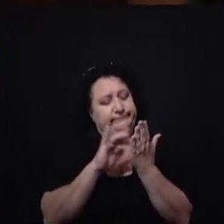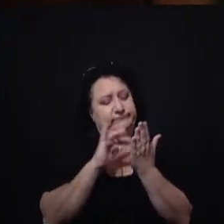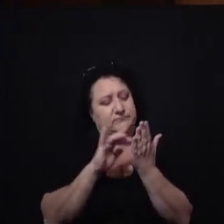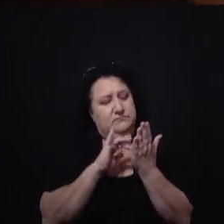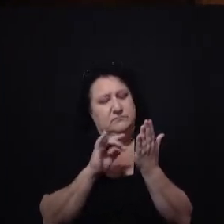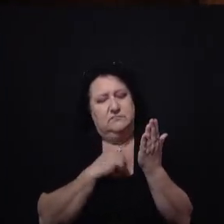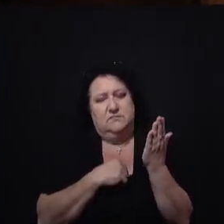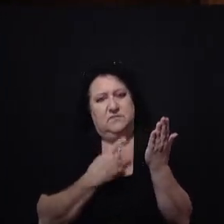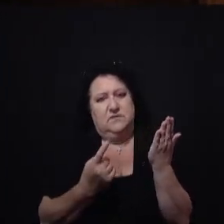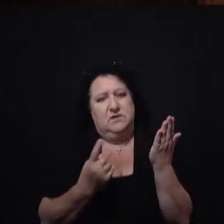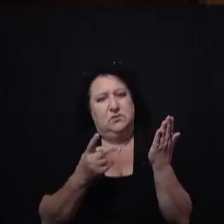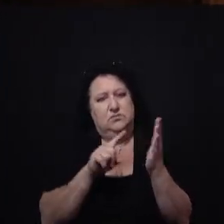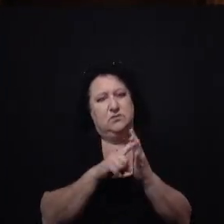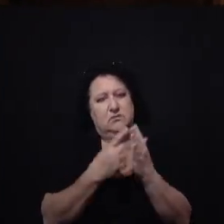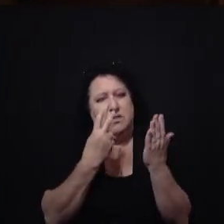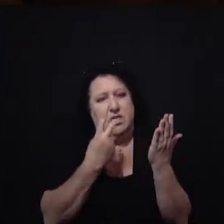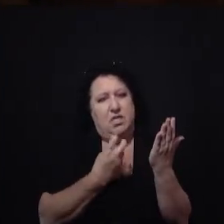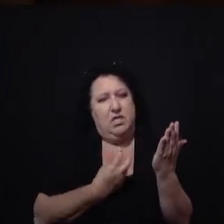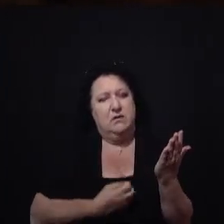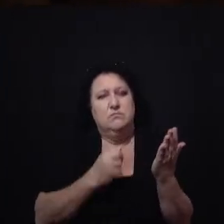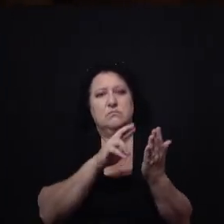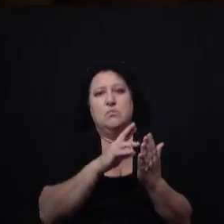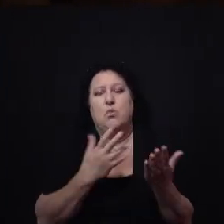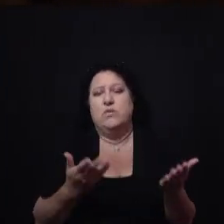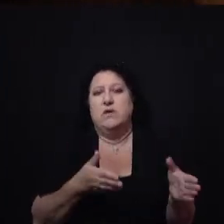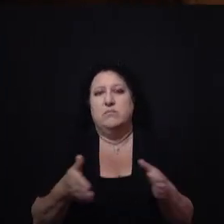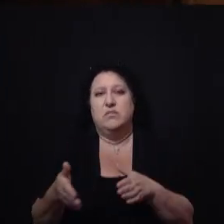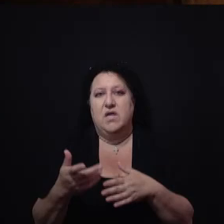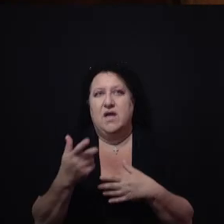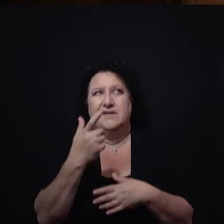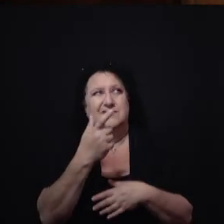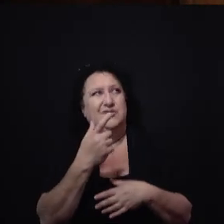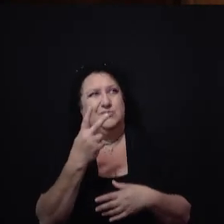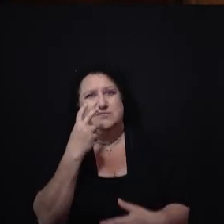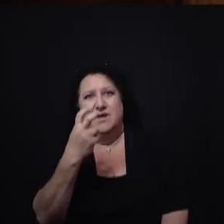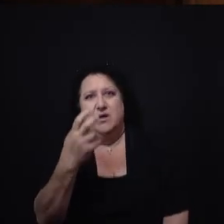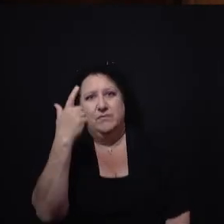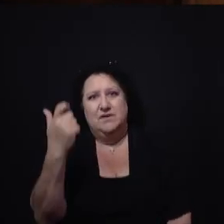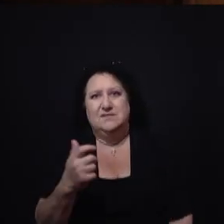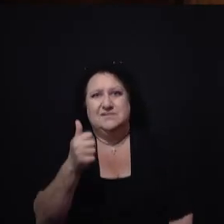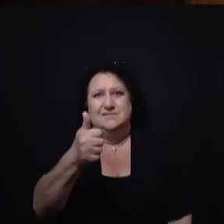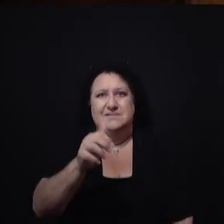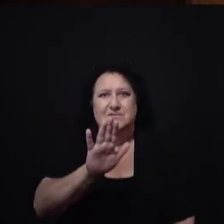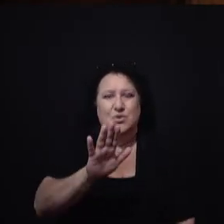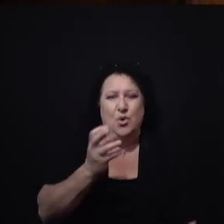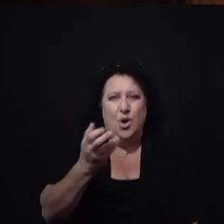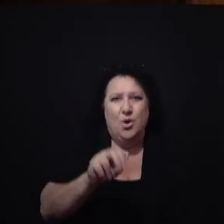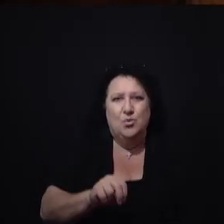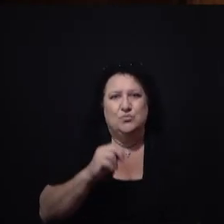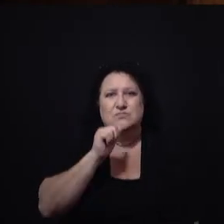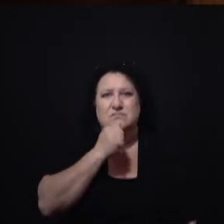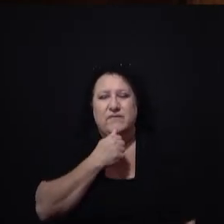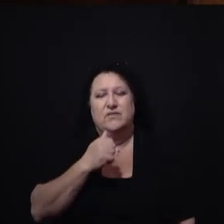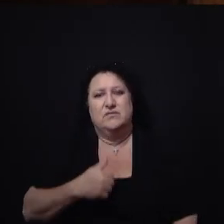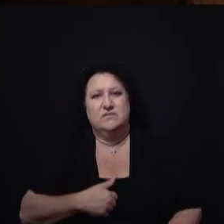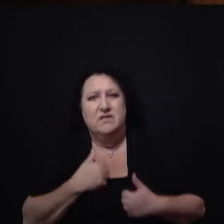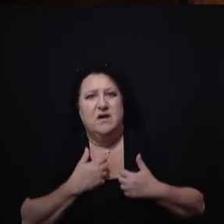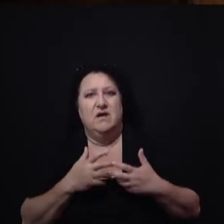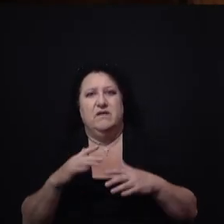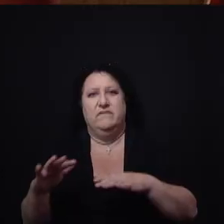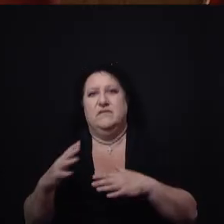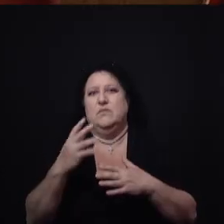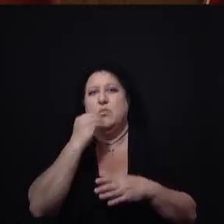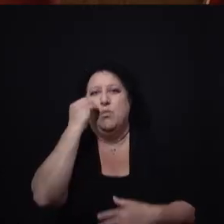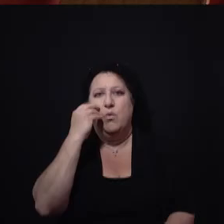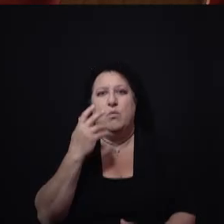given whatever suffering you might be experiencing in your own life, in your own family, in your own home, in your own